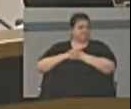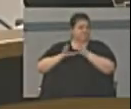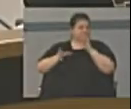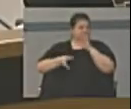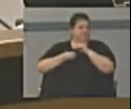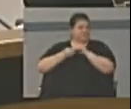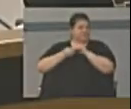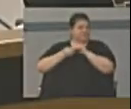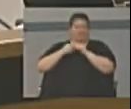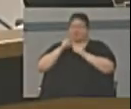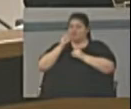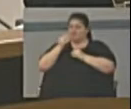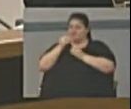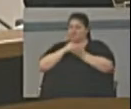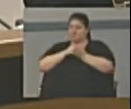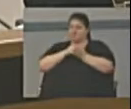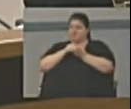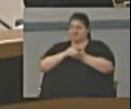$15,500,000.